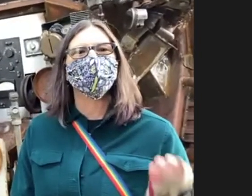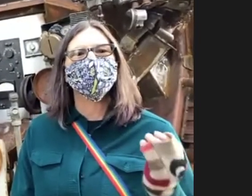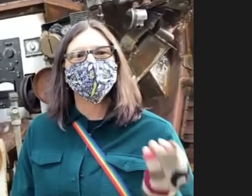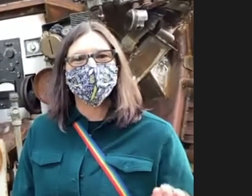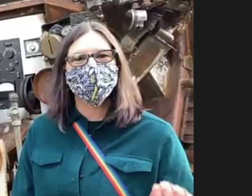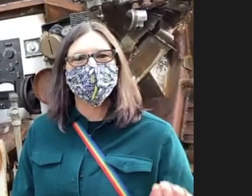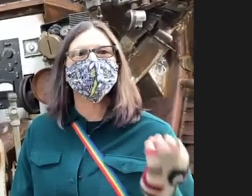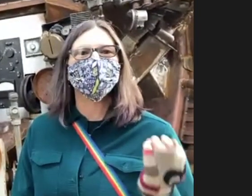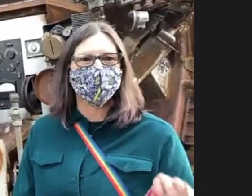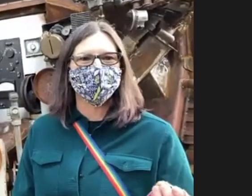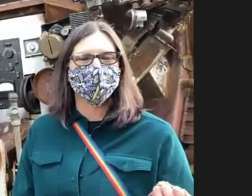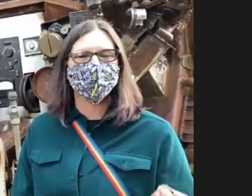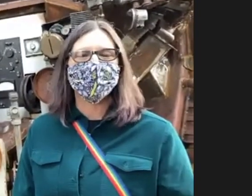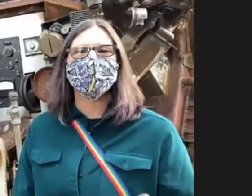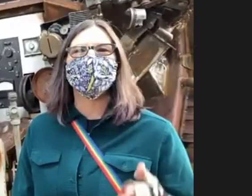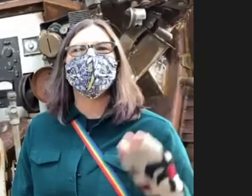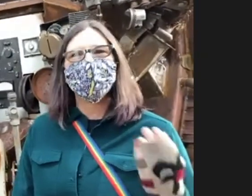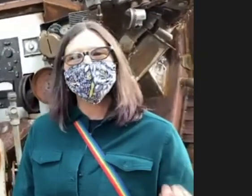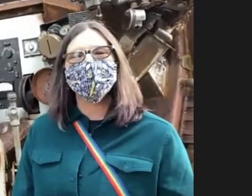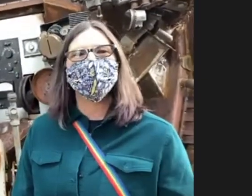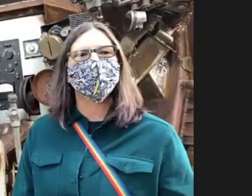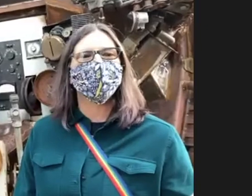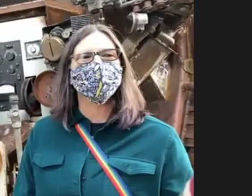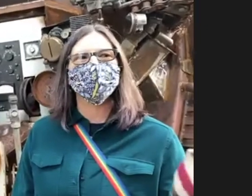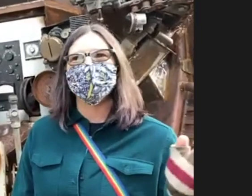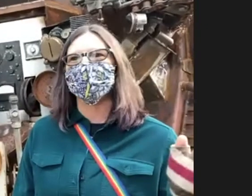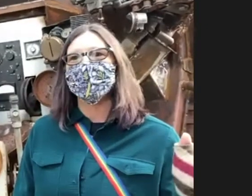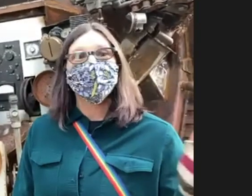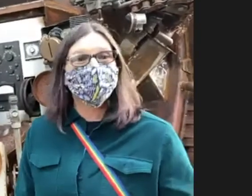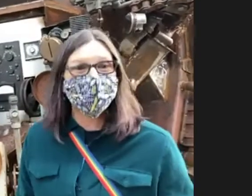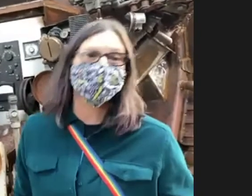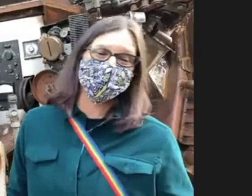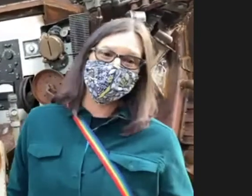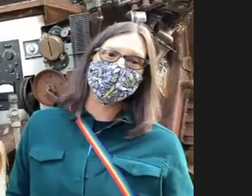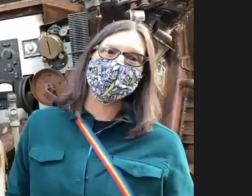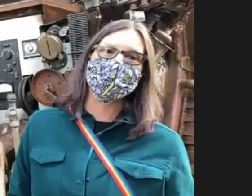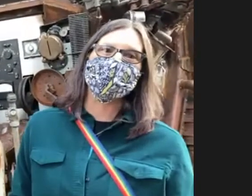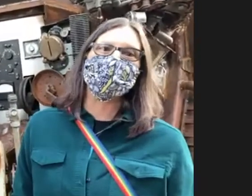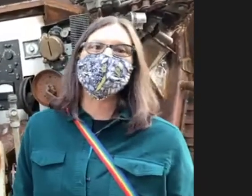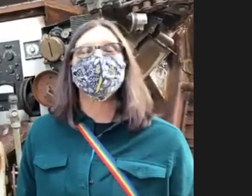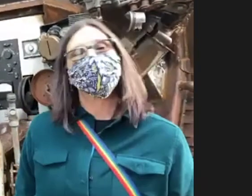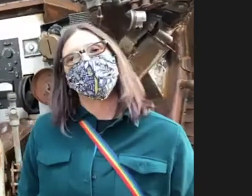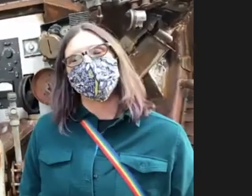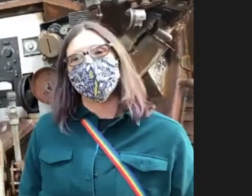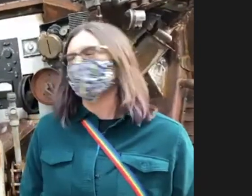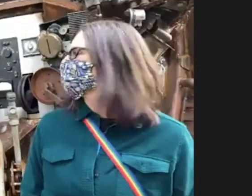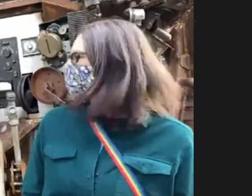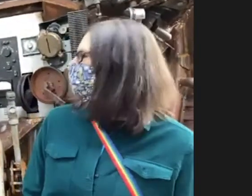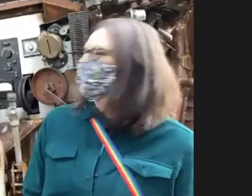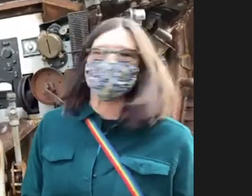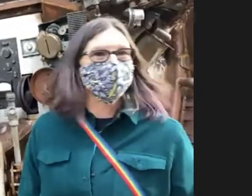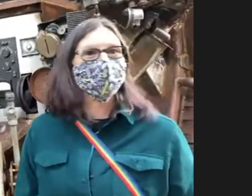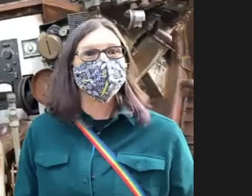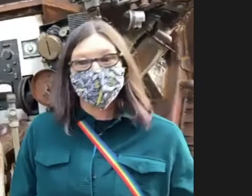it's restore the planet. So ways that we can actually fix some of the things that maybe are going wrong